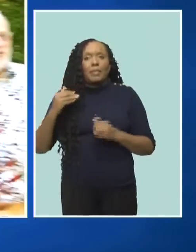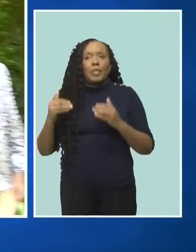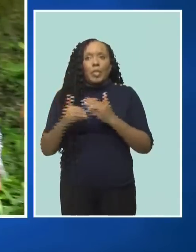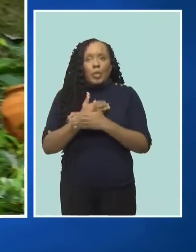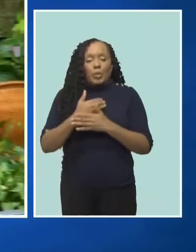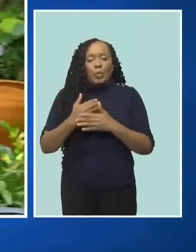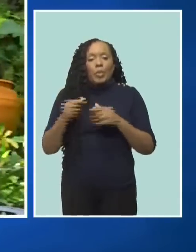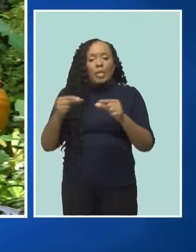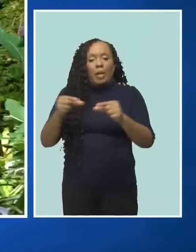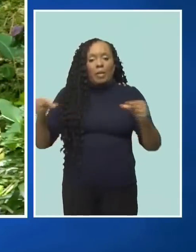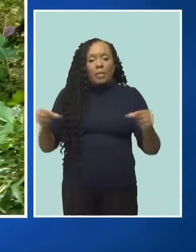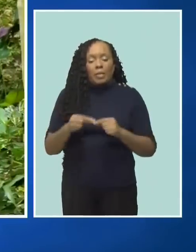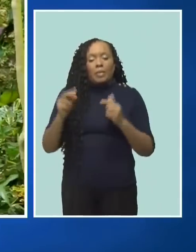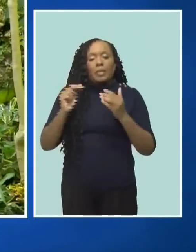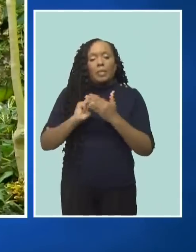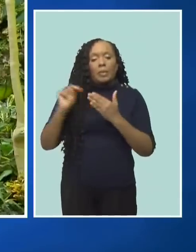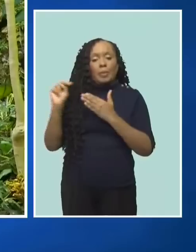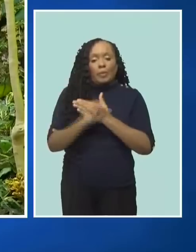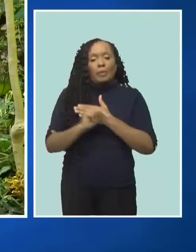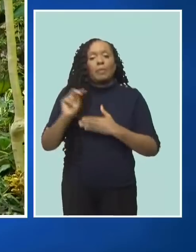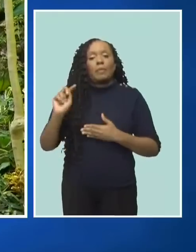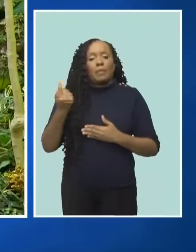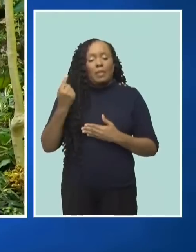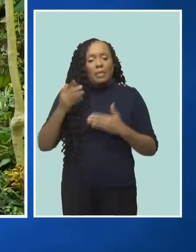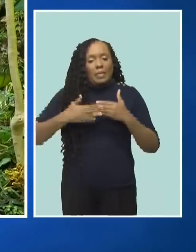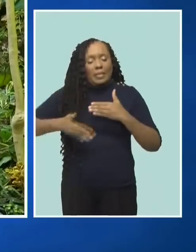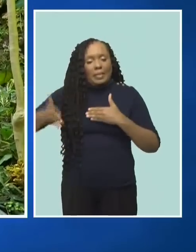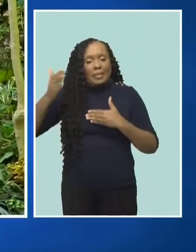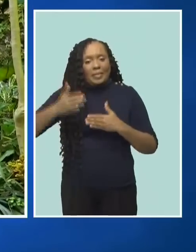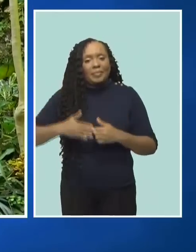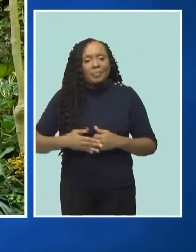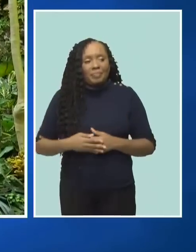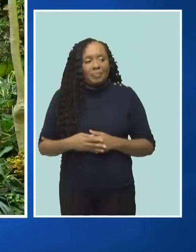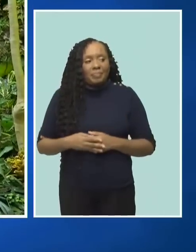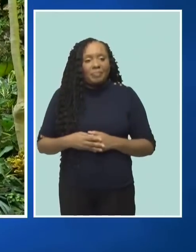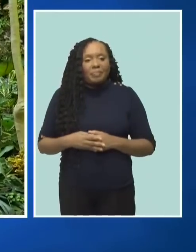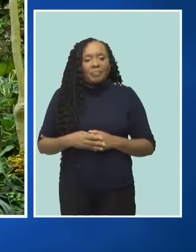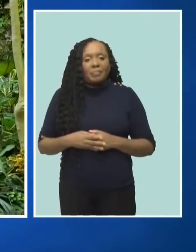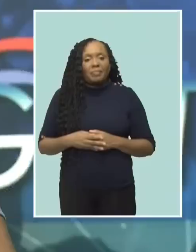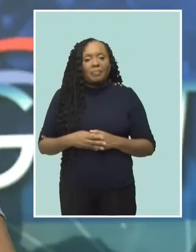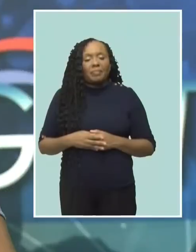1st. Rachel Agard, CBC News.